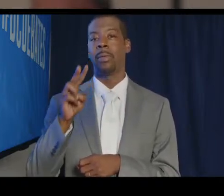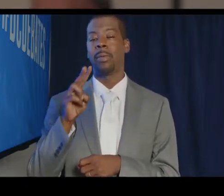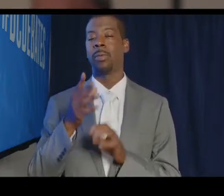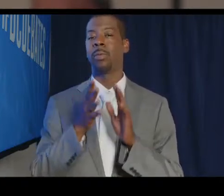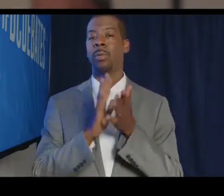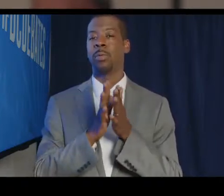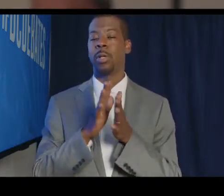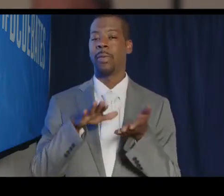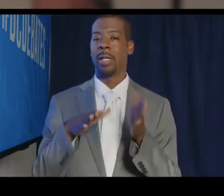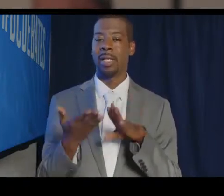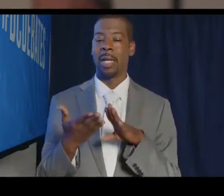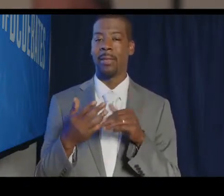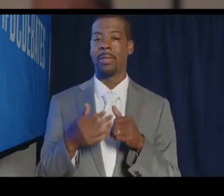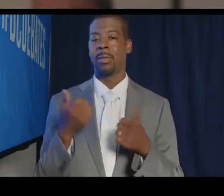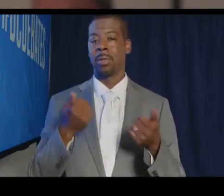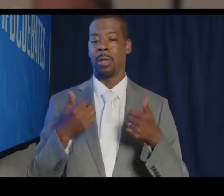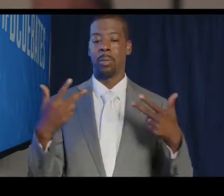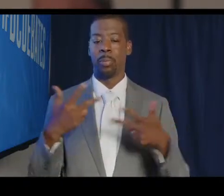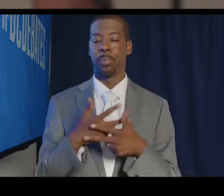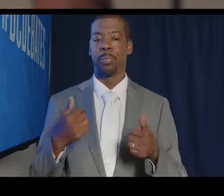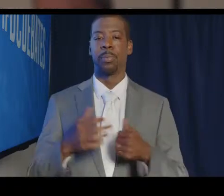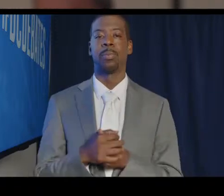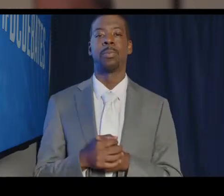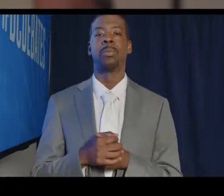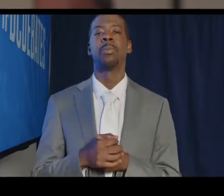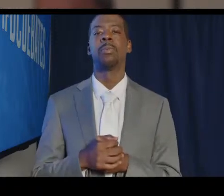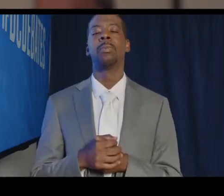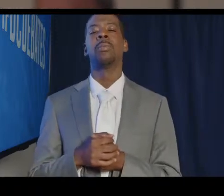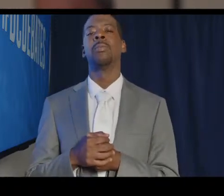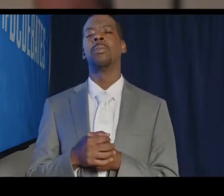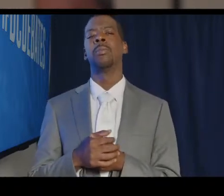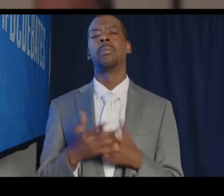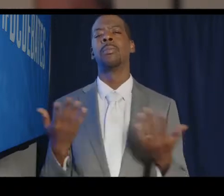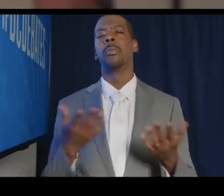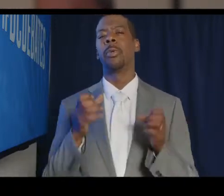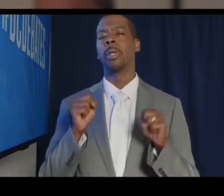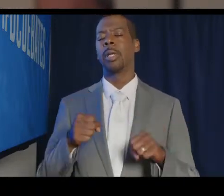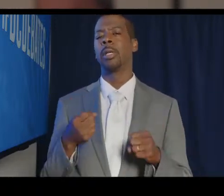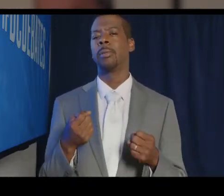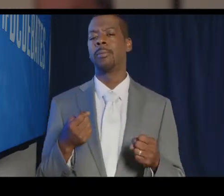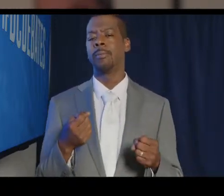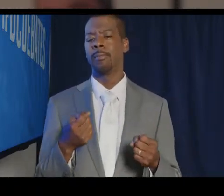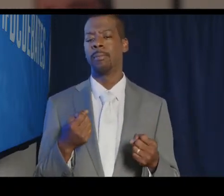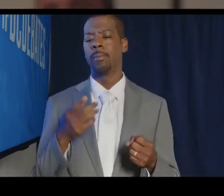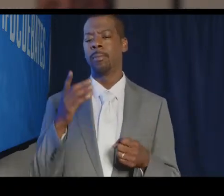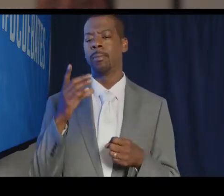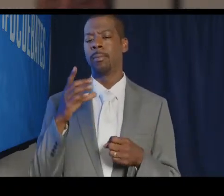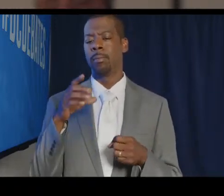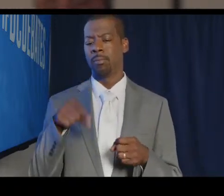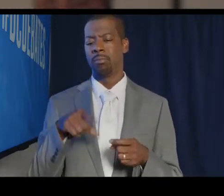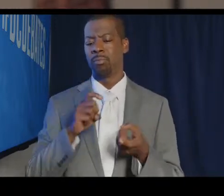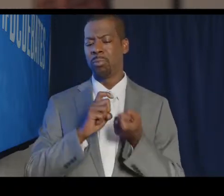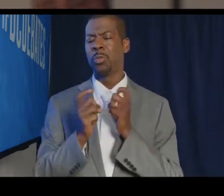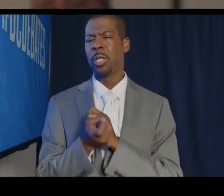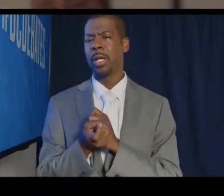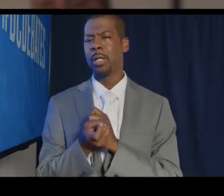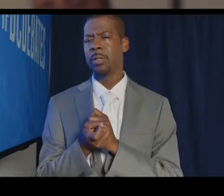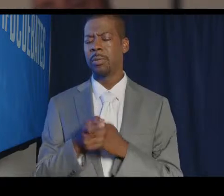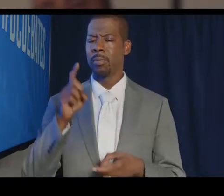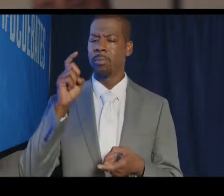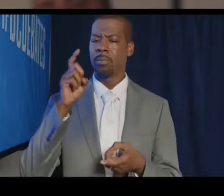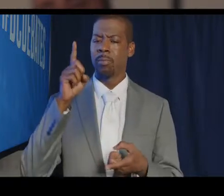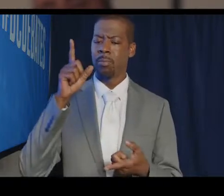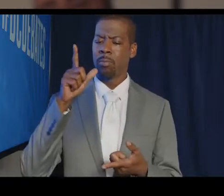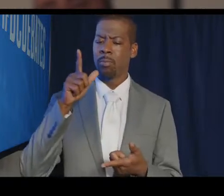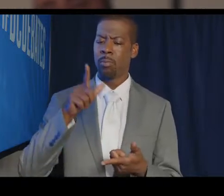match last year's 16-year high. What can be done differently with the laws we have to bring down traffic deaths? Is